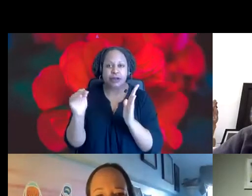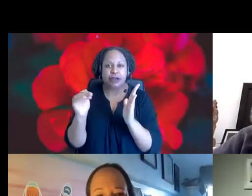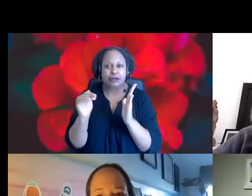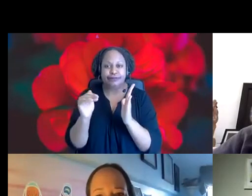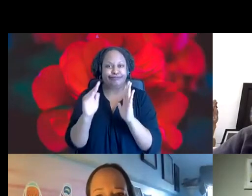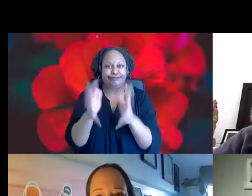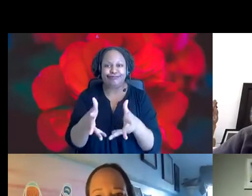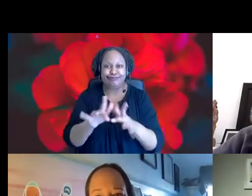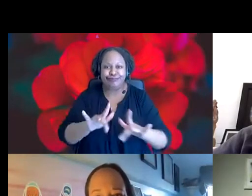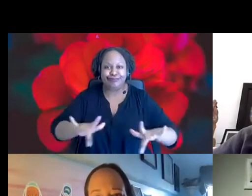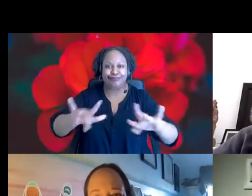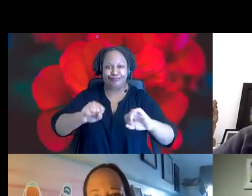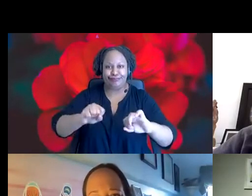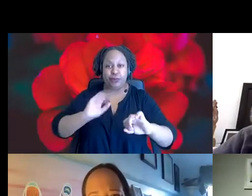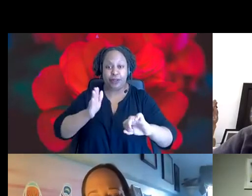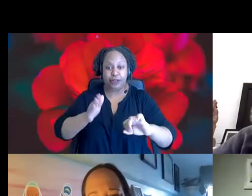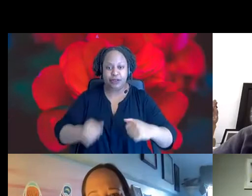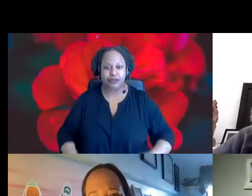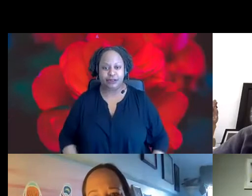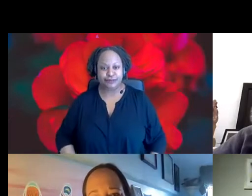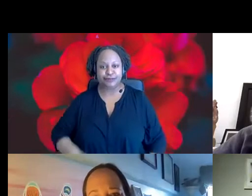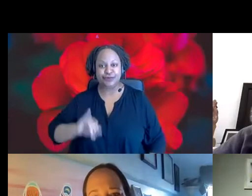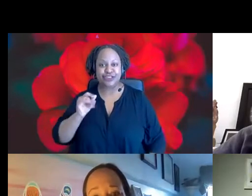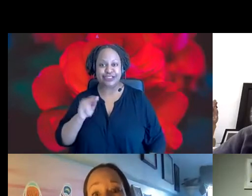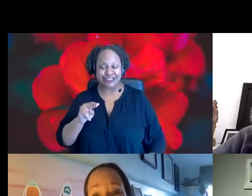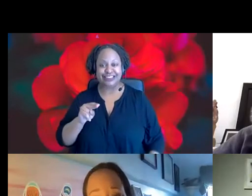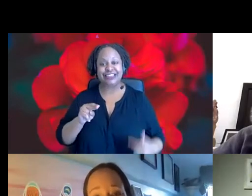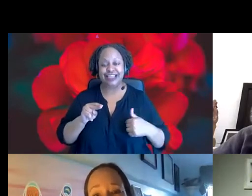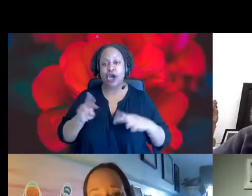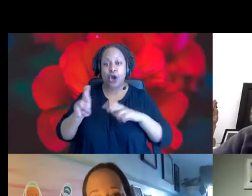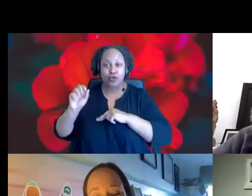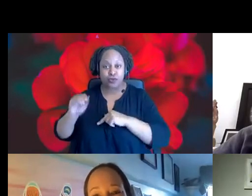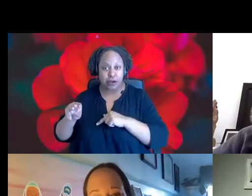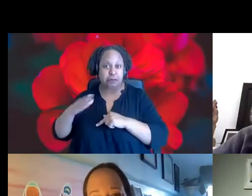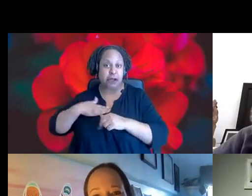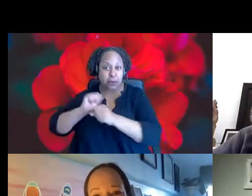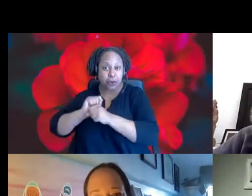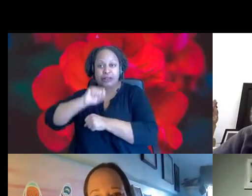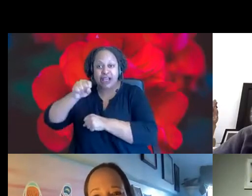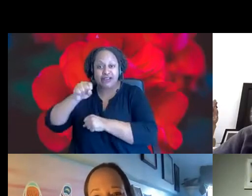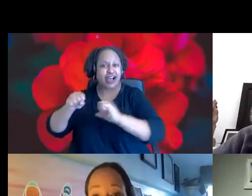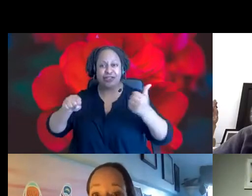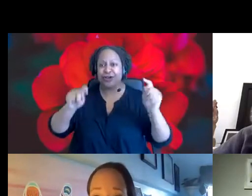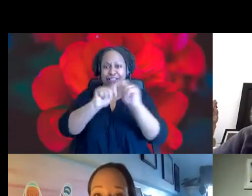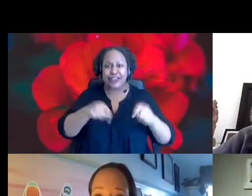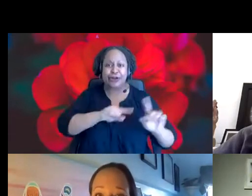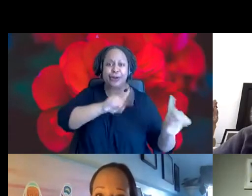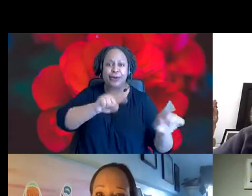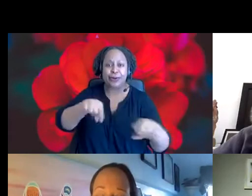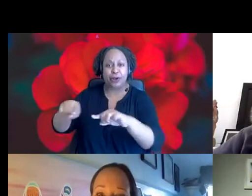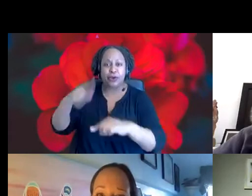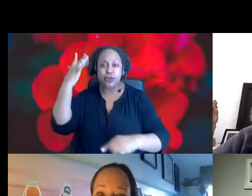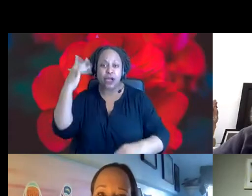Yeah, outside my role at the ROM, like I love going to theater shows. One of my favorite parts about living in Toronto is being able to